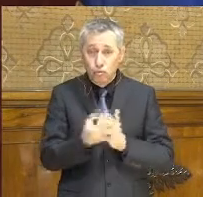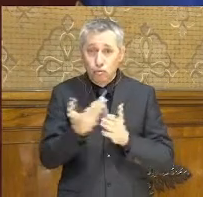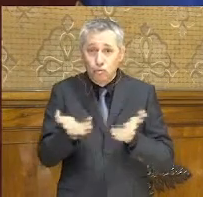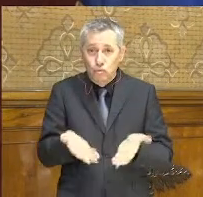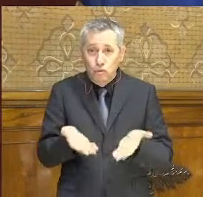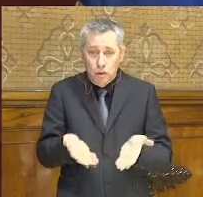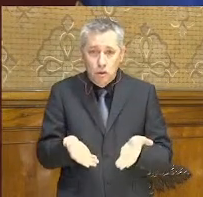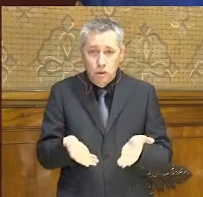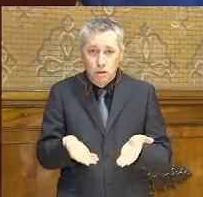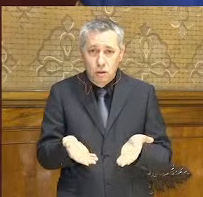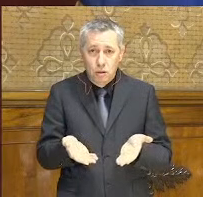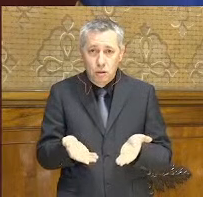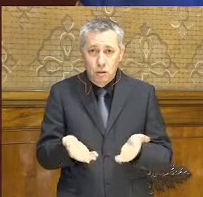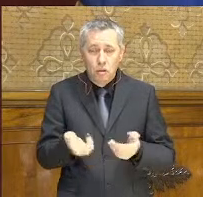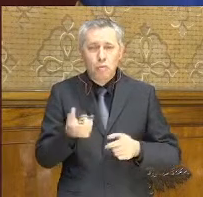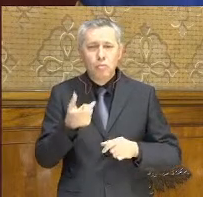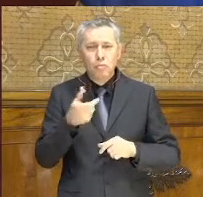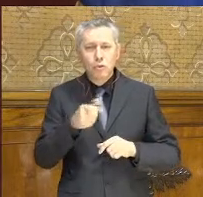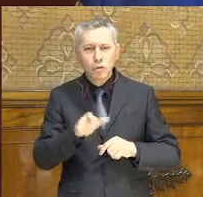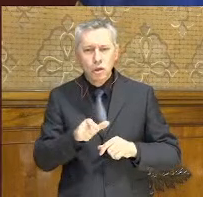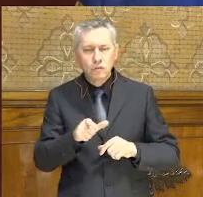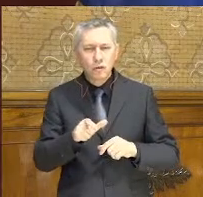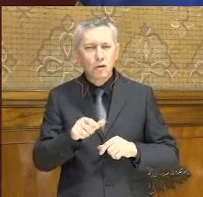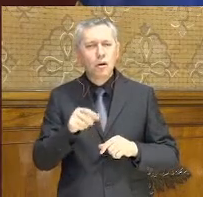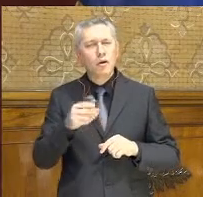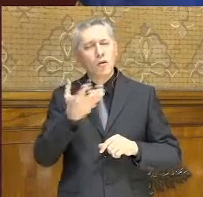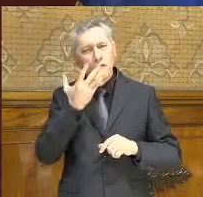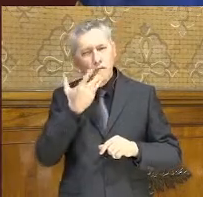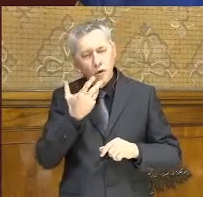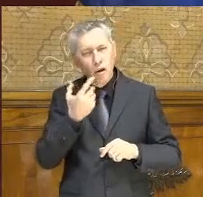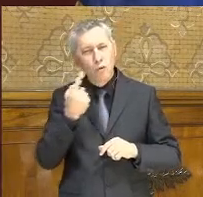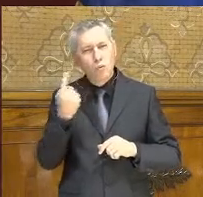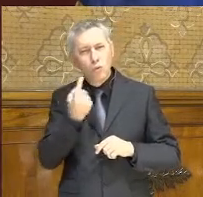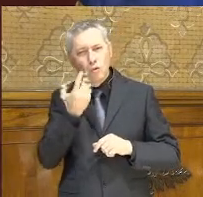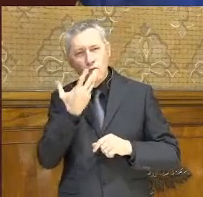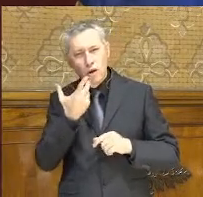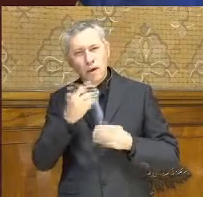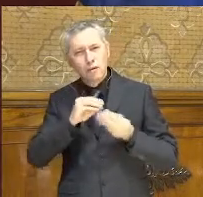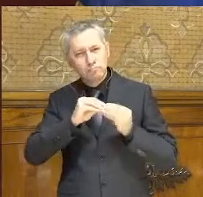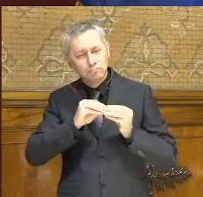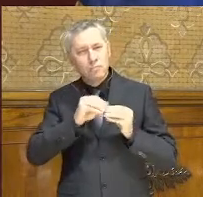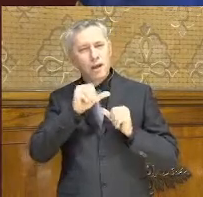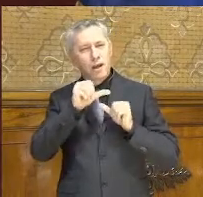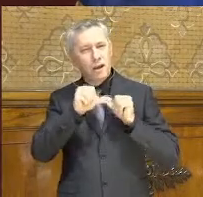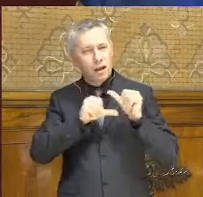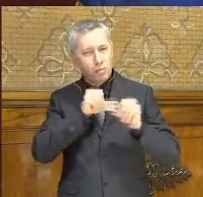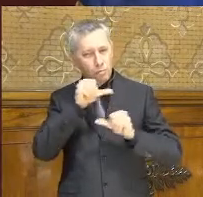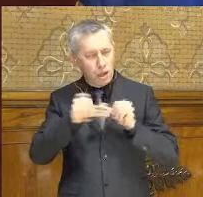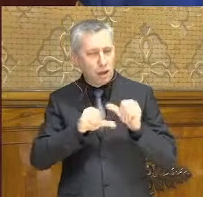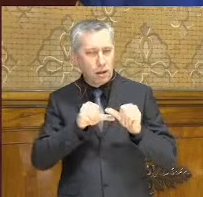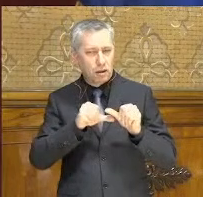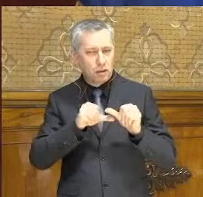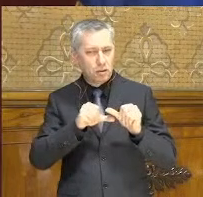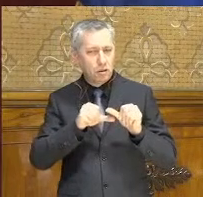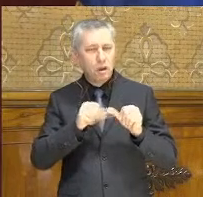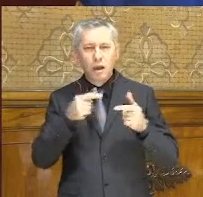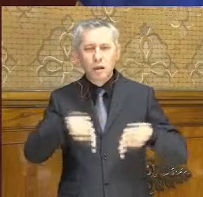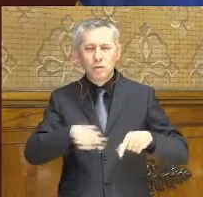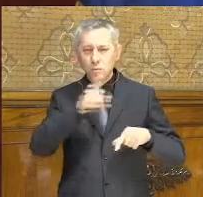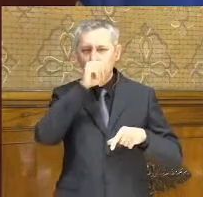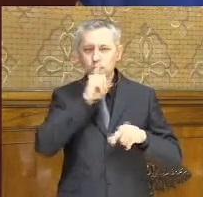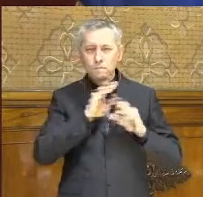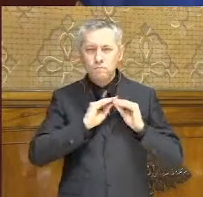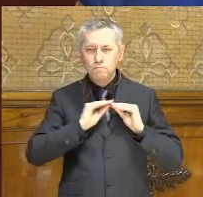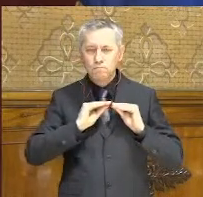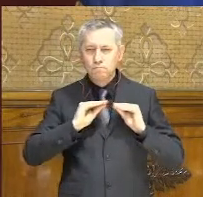turn that balance, to turn away from that appalling silence that we hear while people